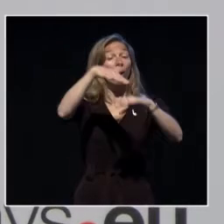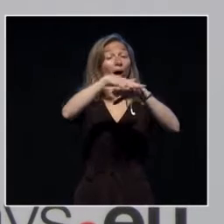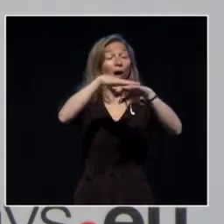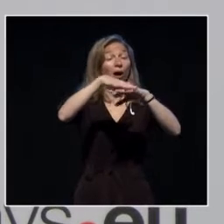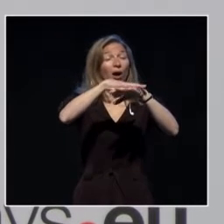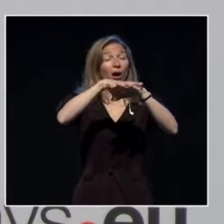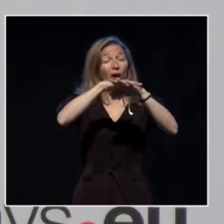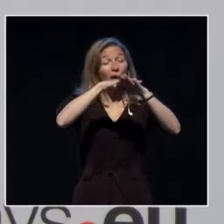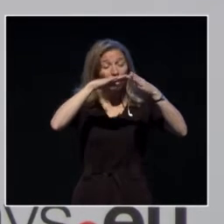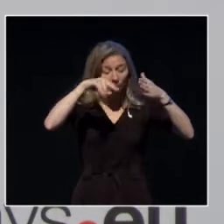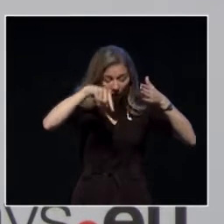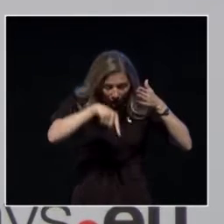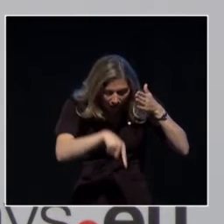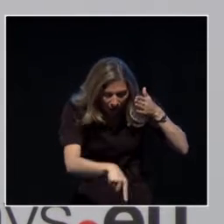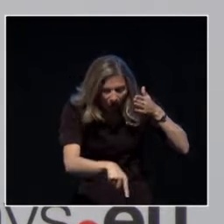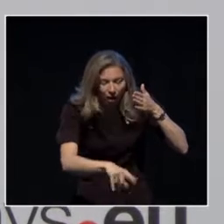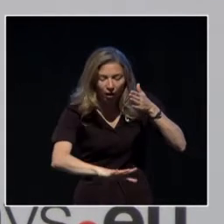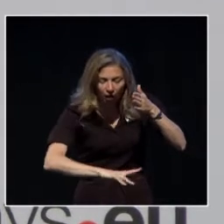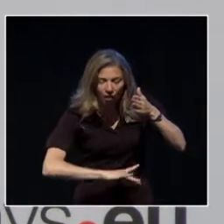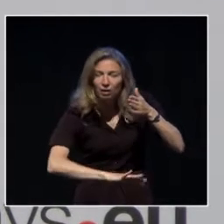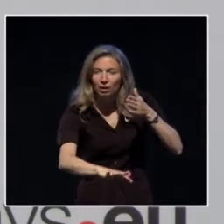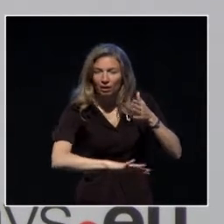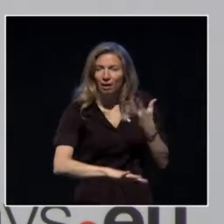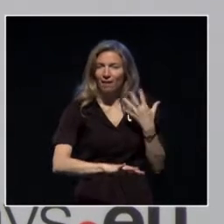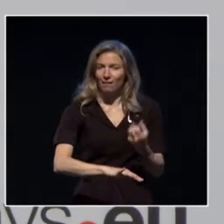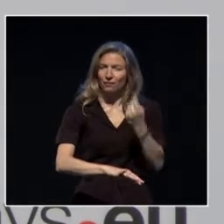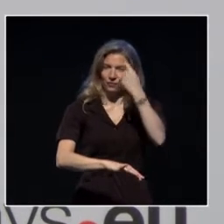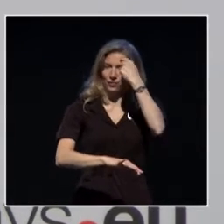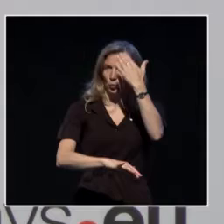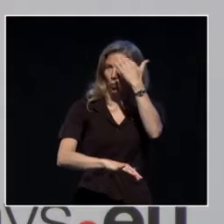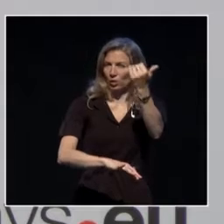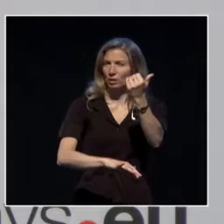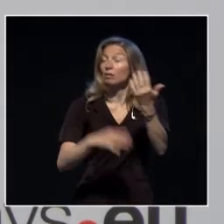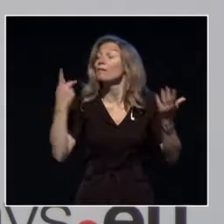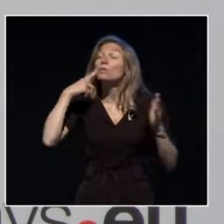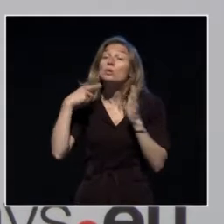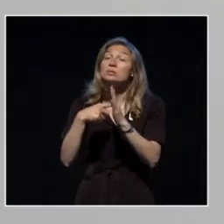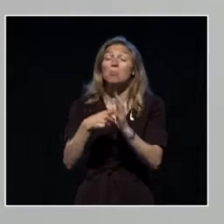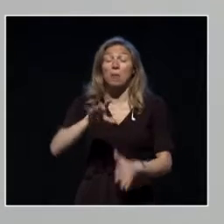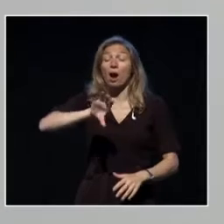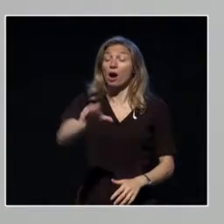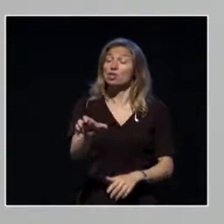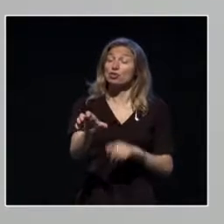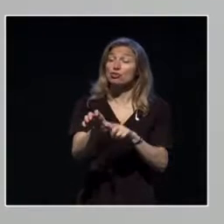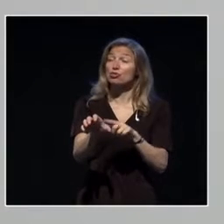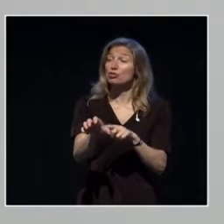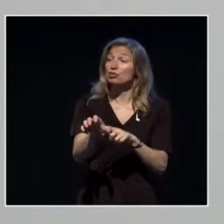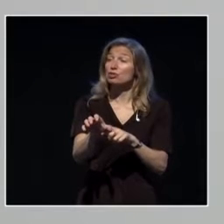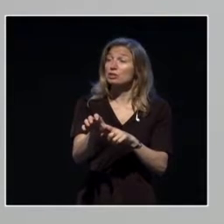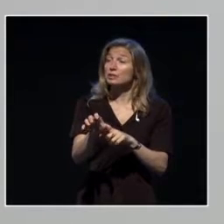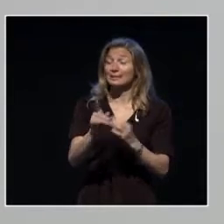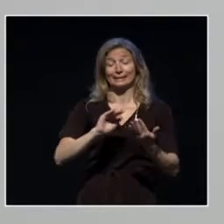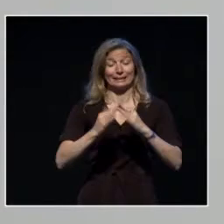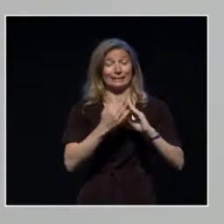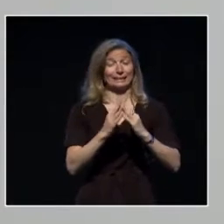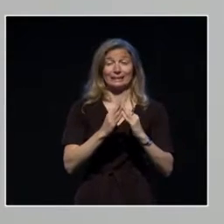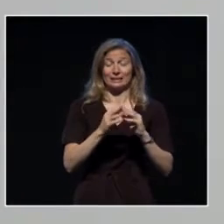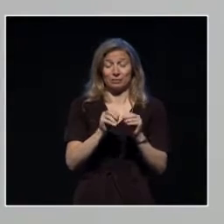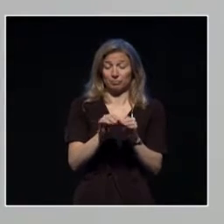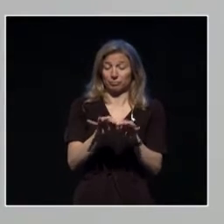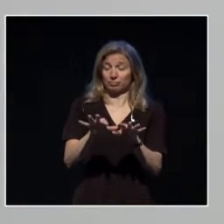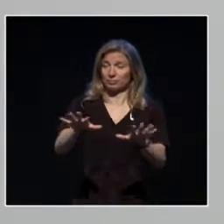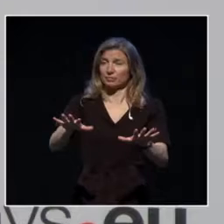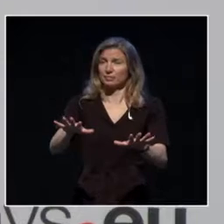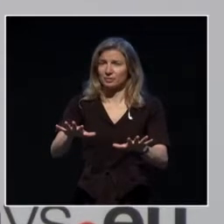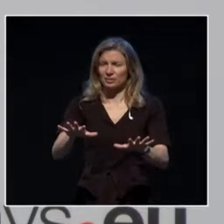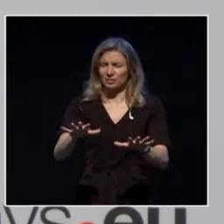way, if you look at the size distribution of cities in any country over time. It's been noted